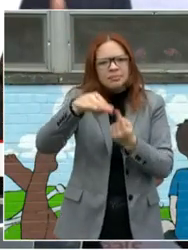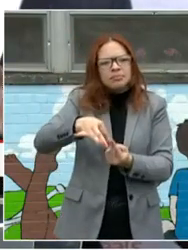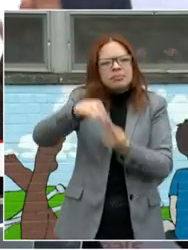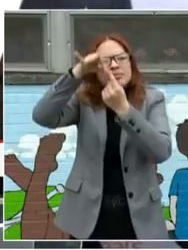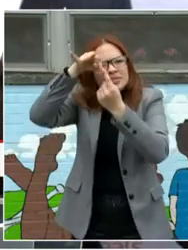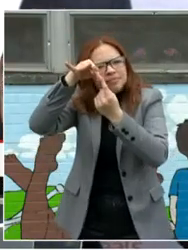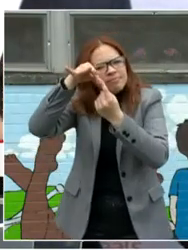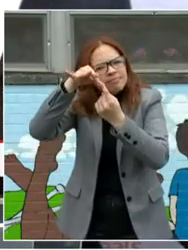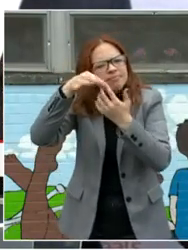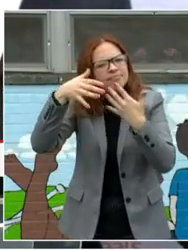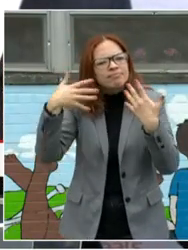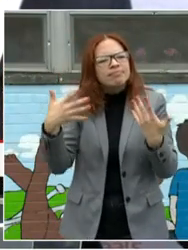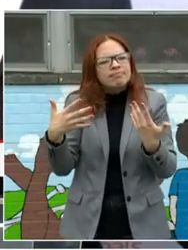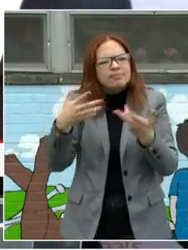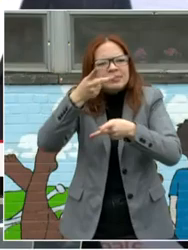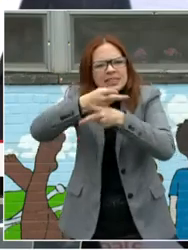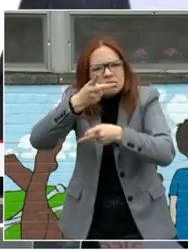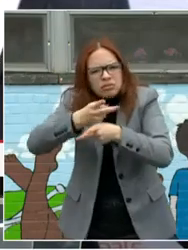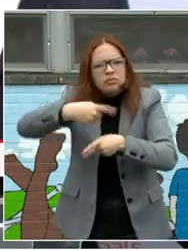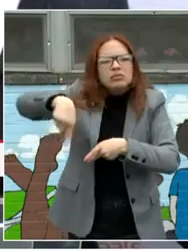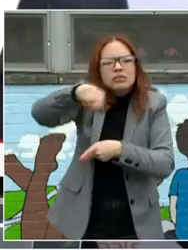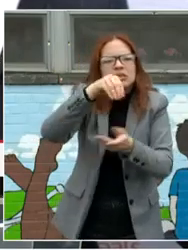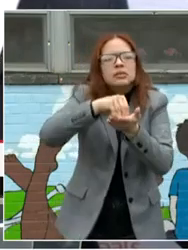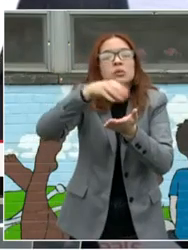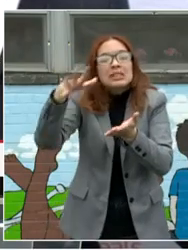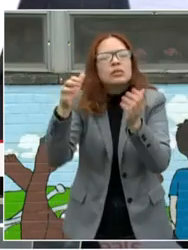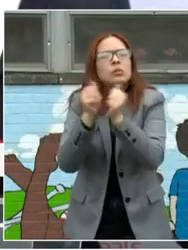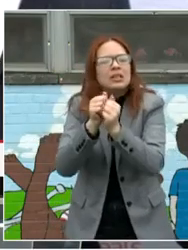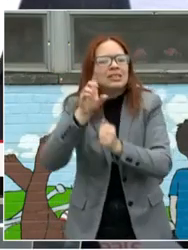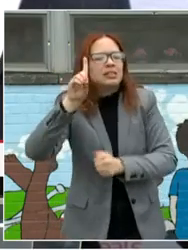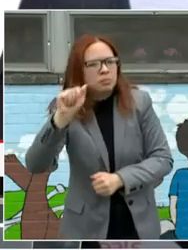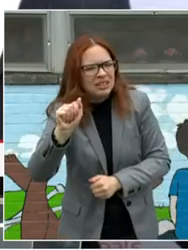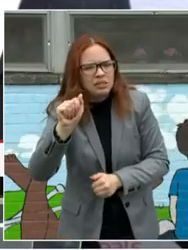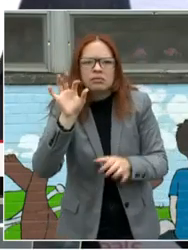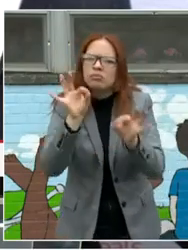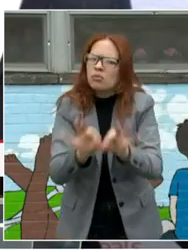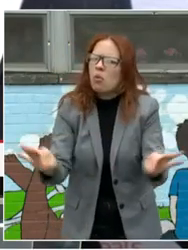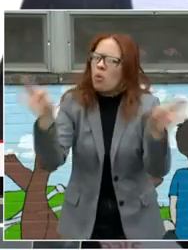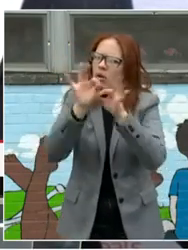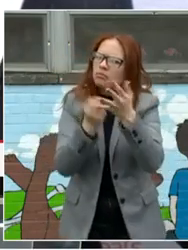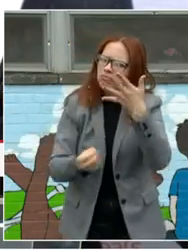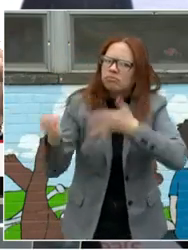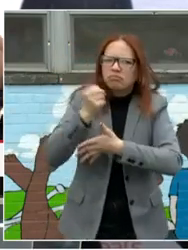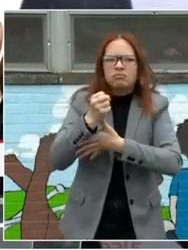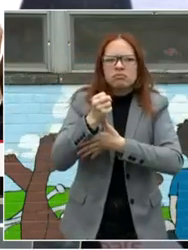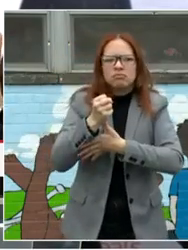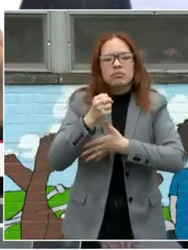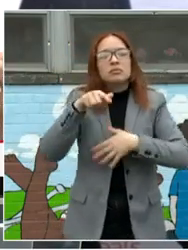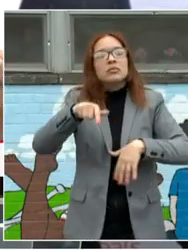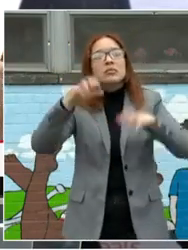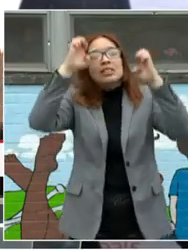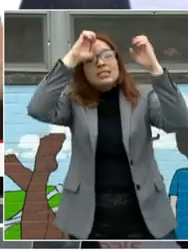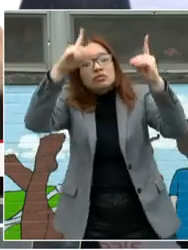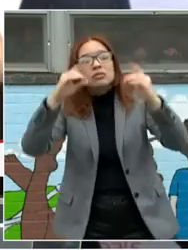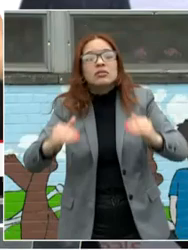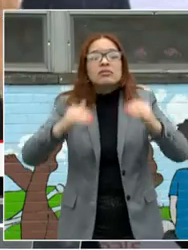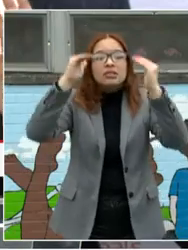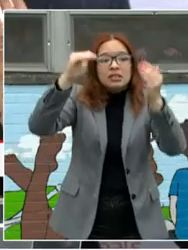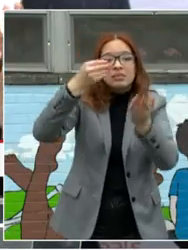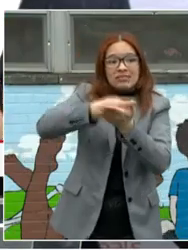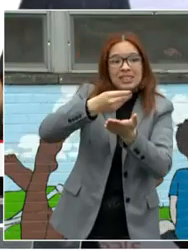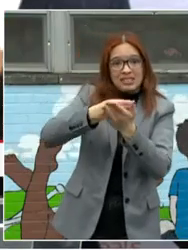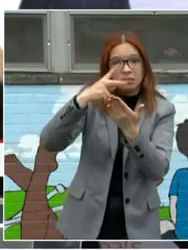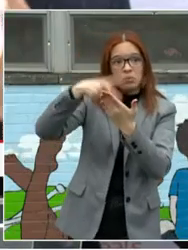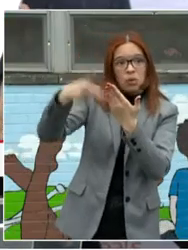as we talk about the investment the mayor named today. The Special Education Enhancement Fund is going to continue to ensure that